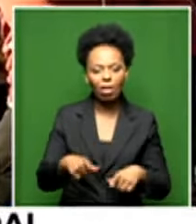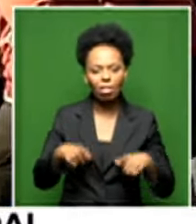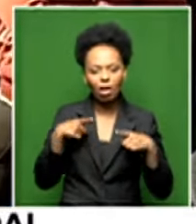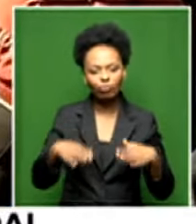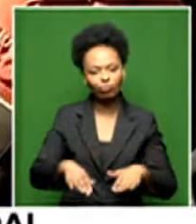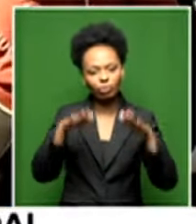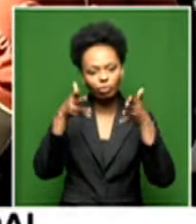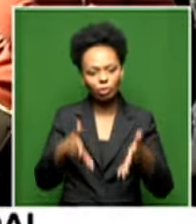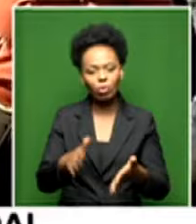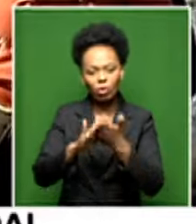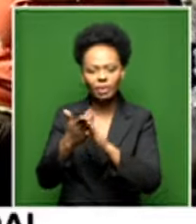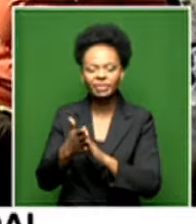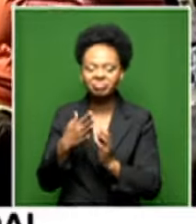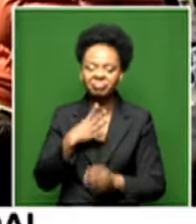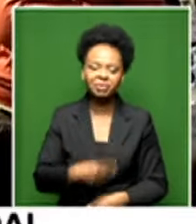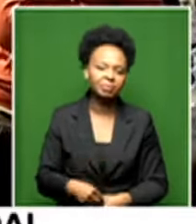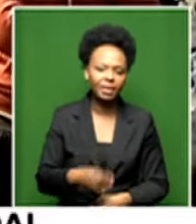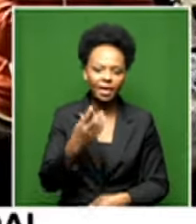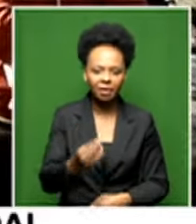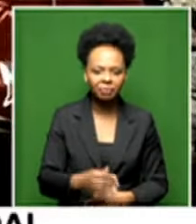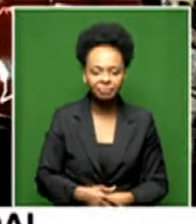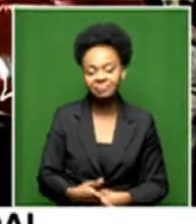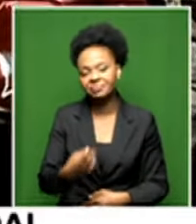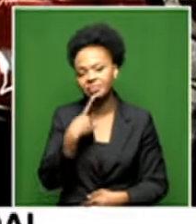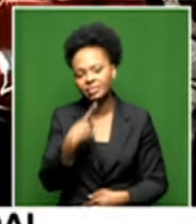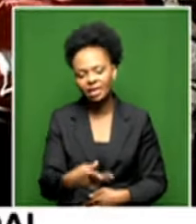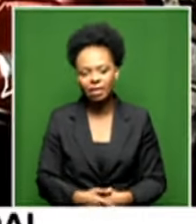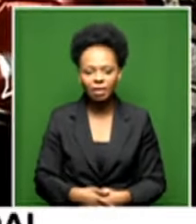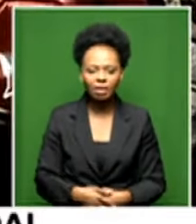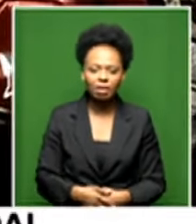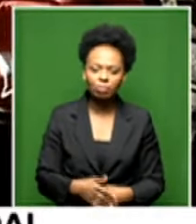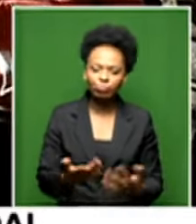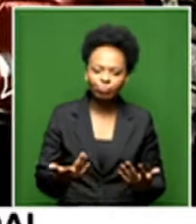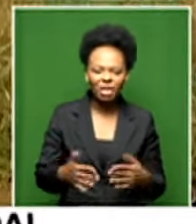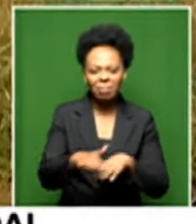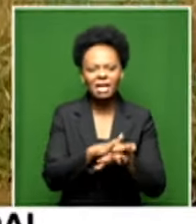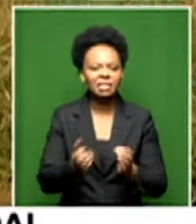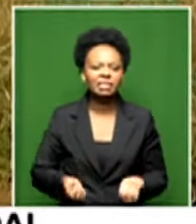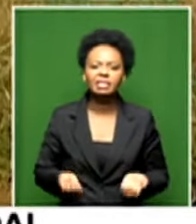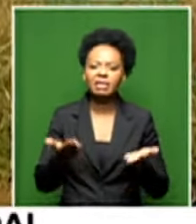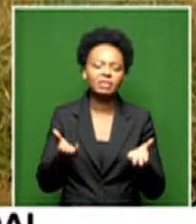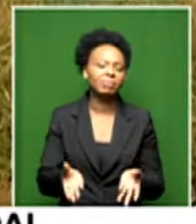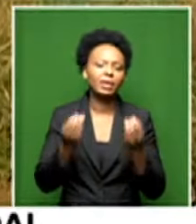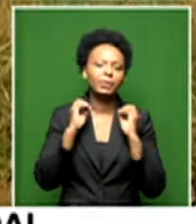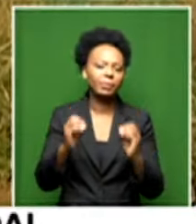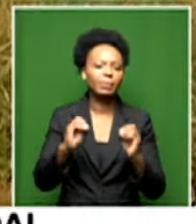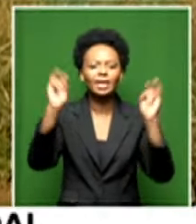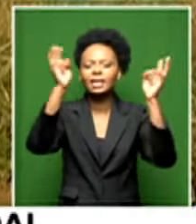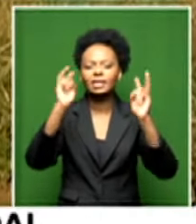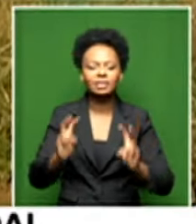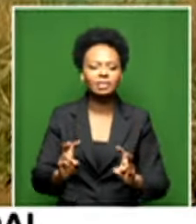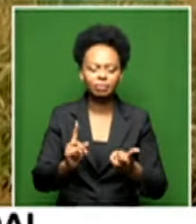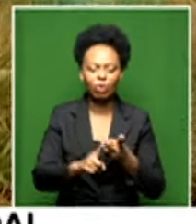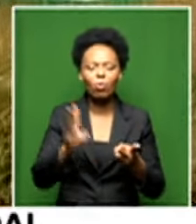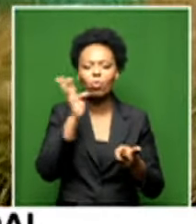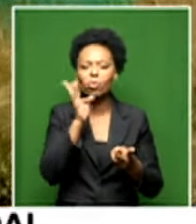members are disgruntled and say they don't have basic services such as electricity,